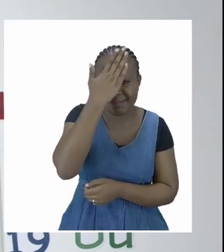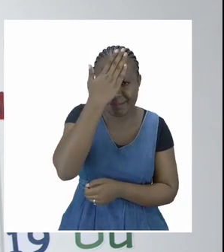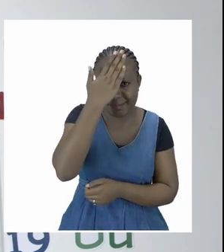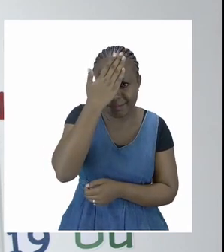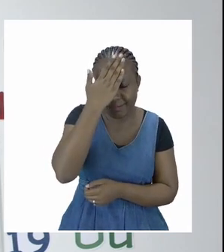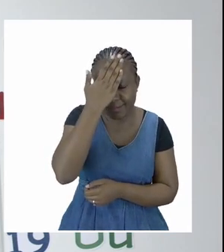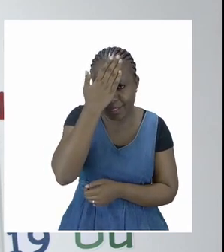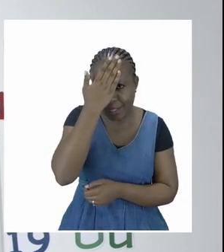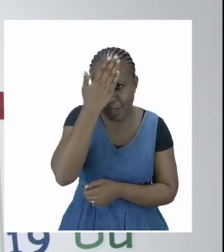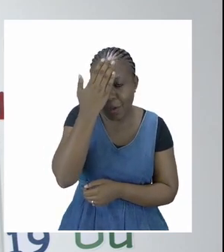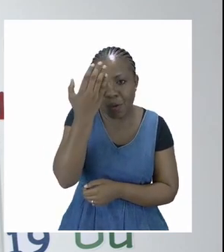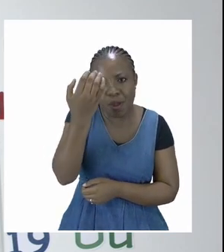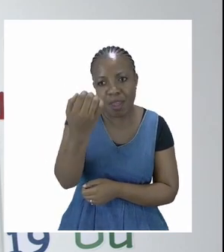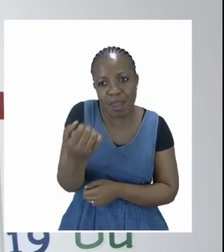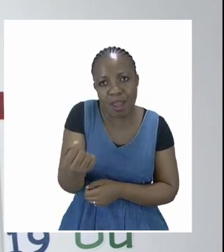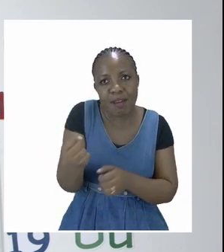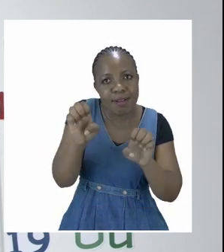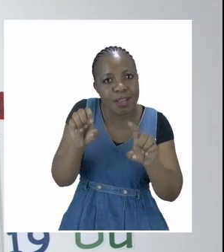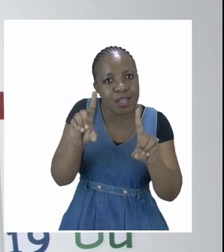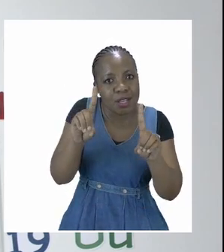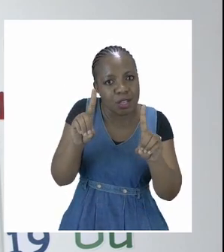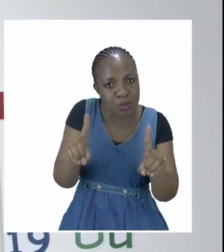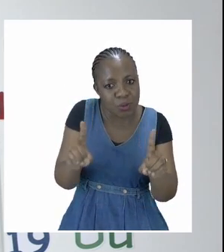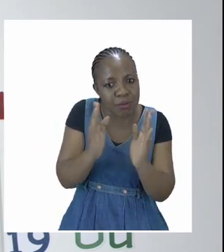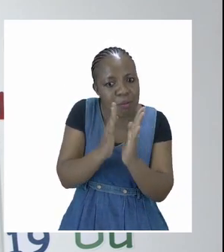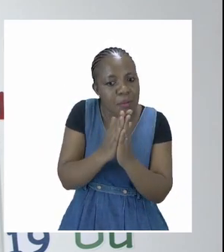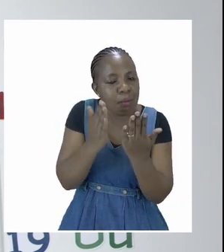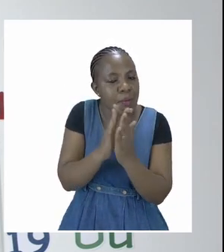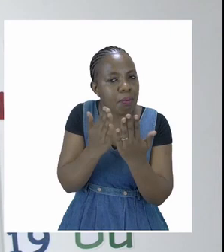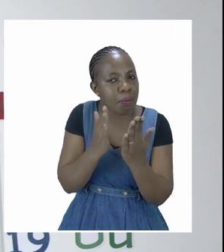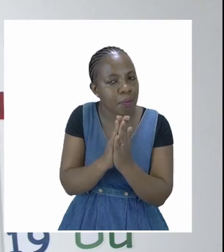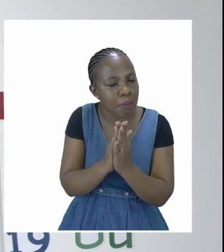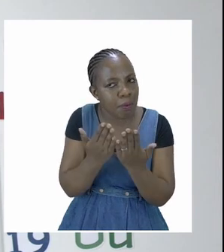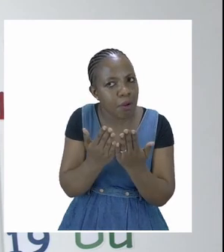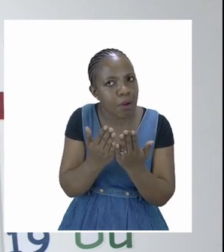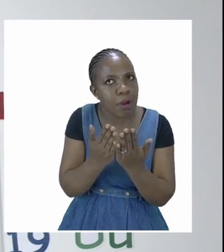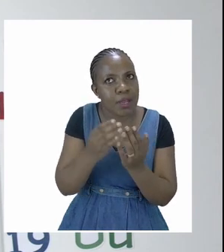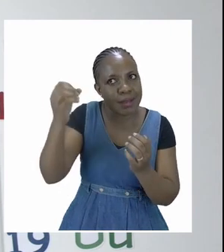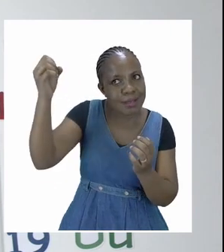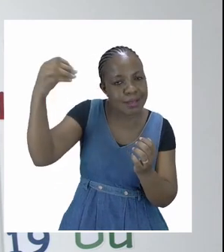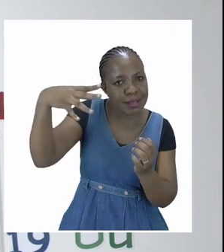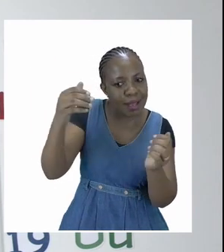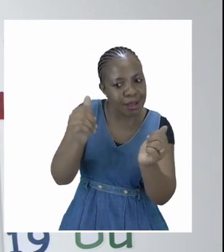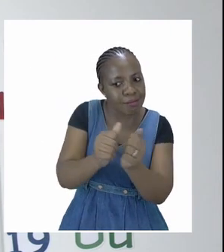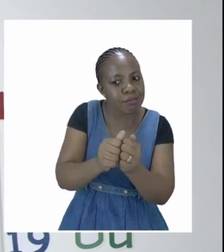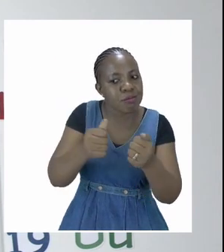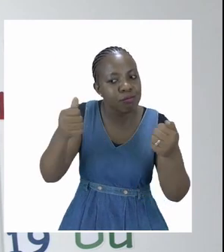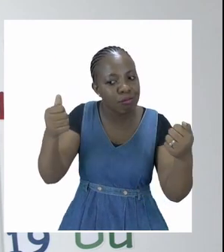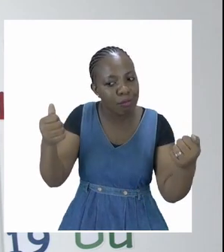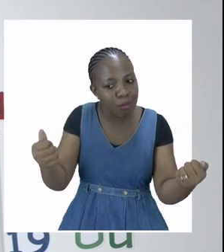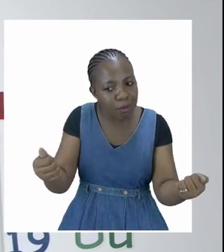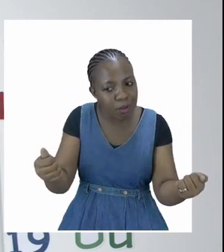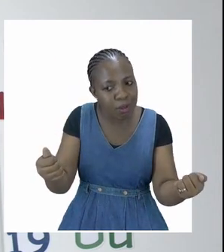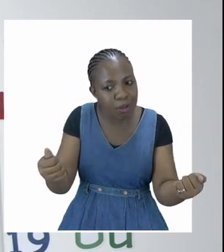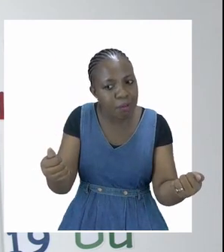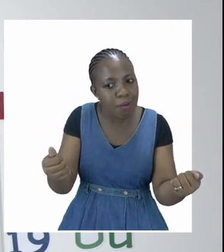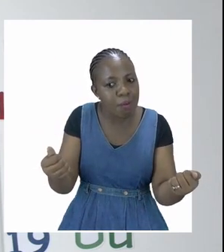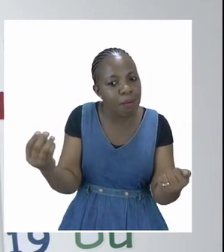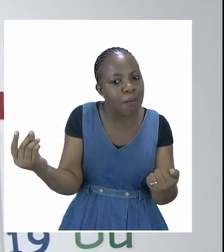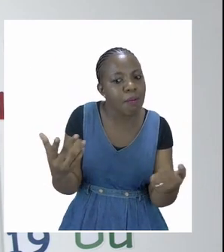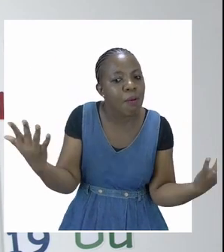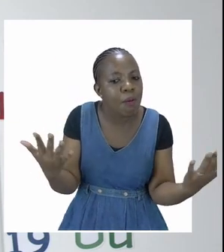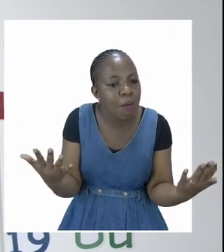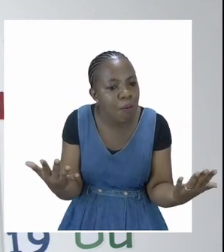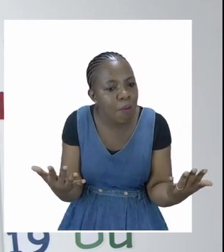booklet in our daily newspaper, street sales, or at your school every Monday